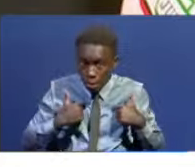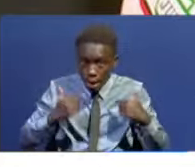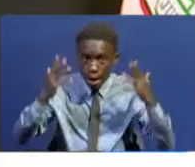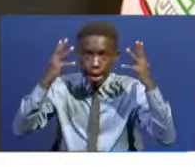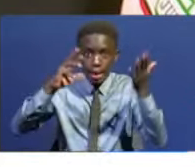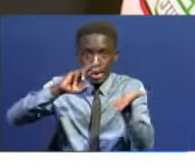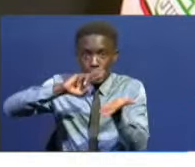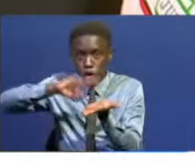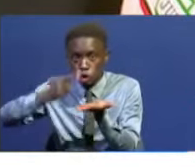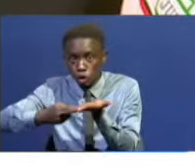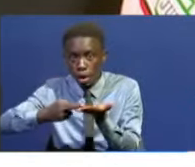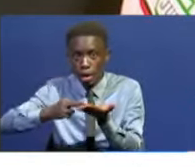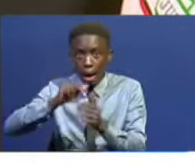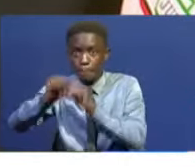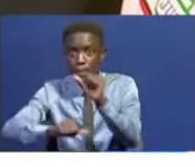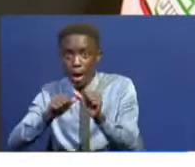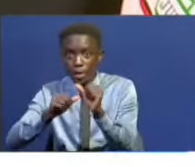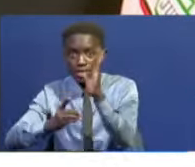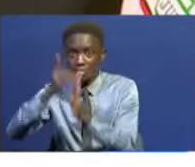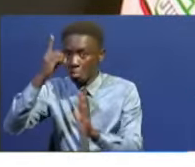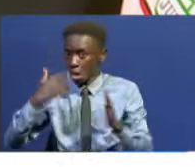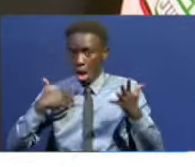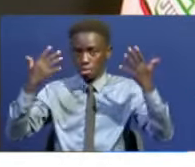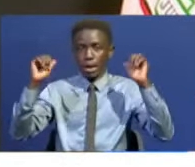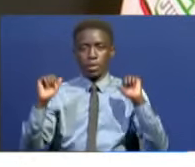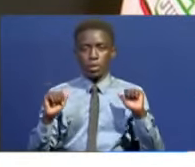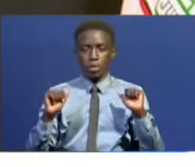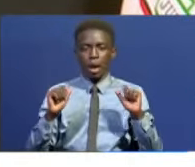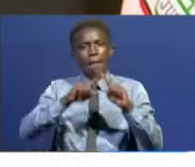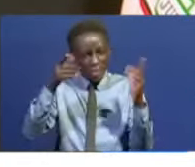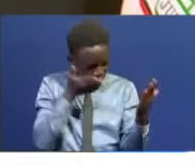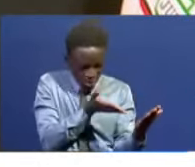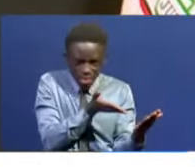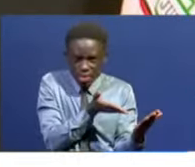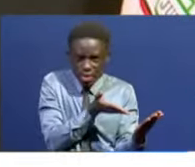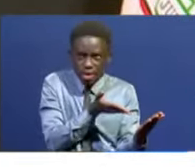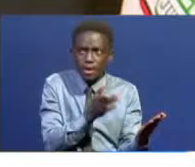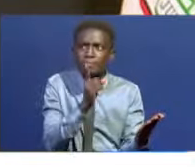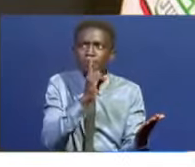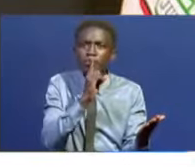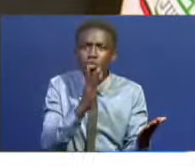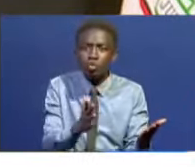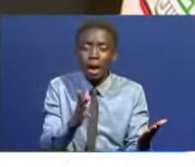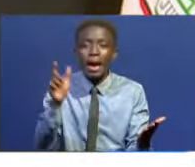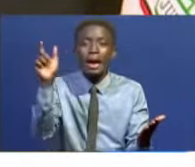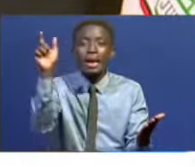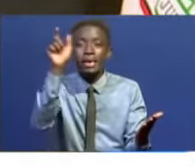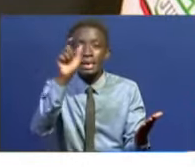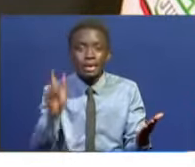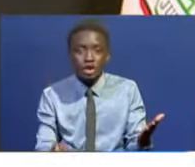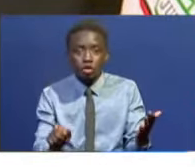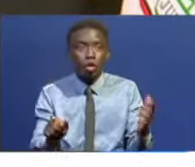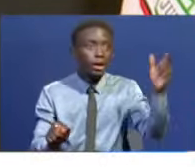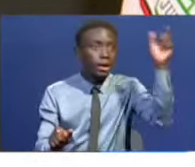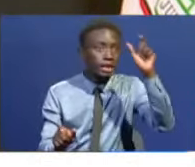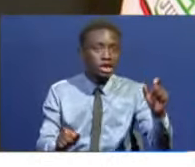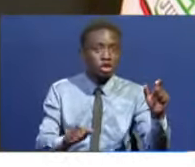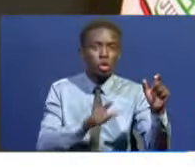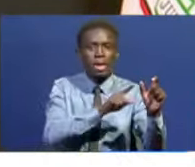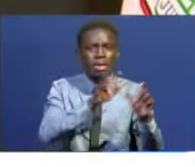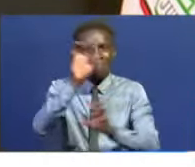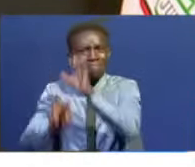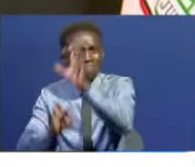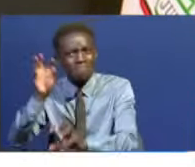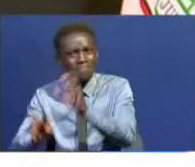about development, although it is also here, is that regions bargained with the president for